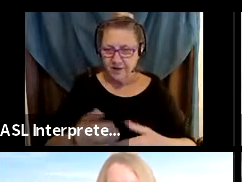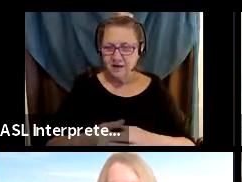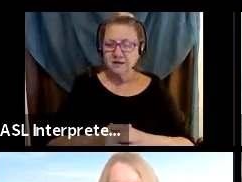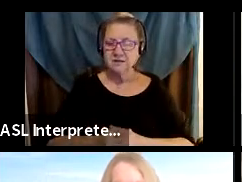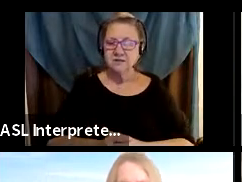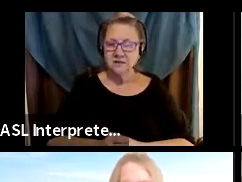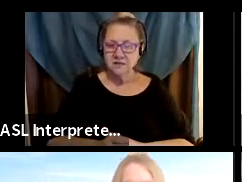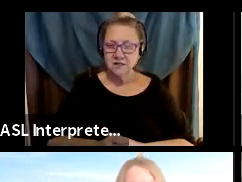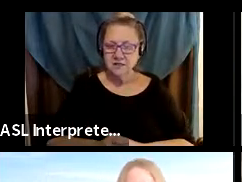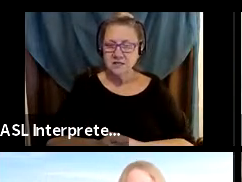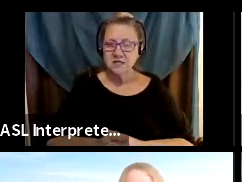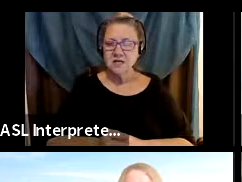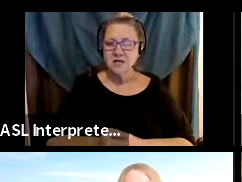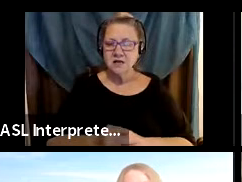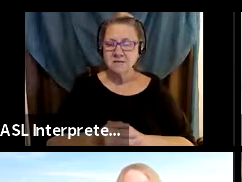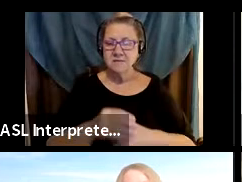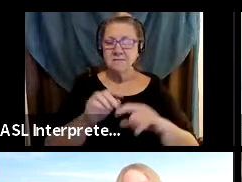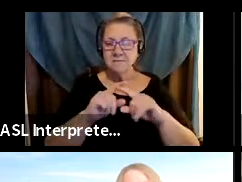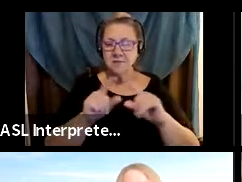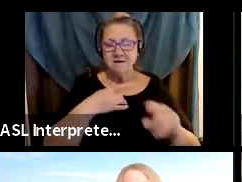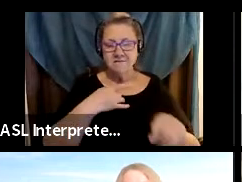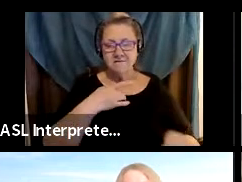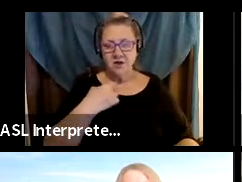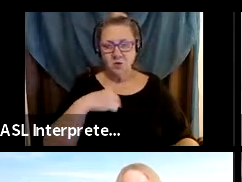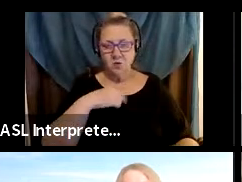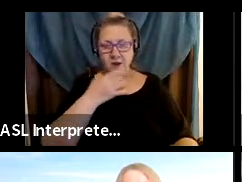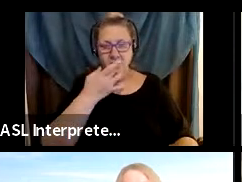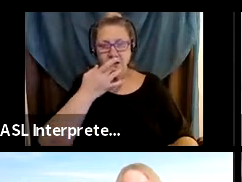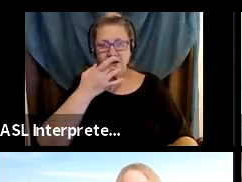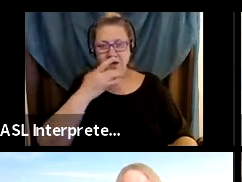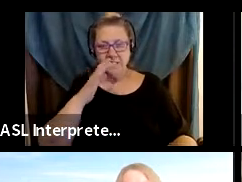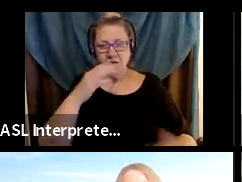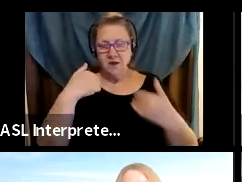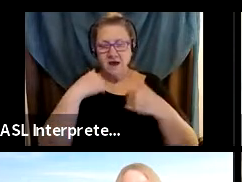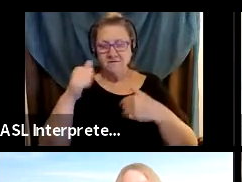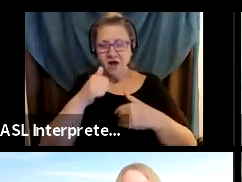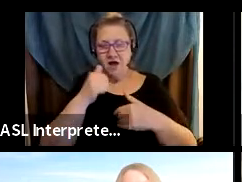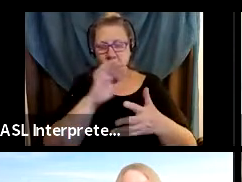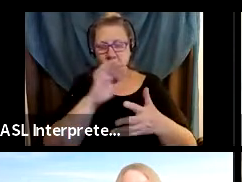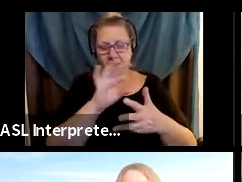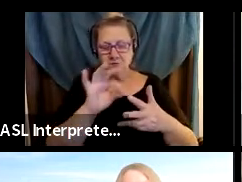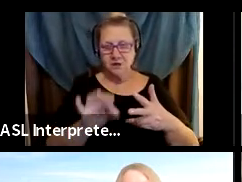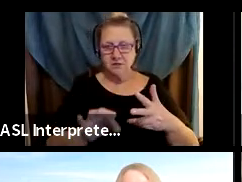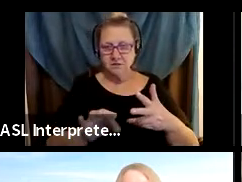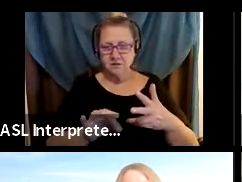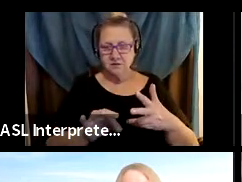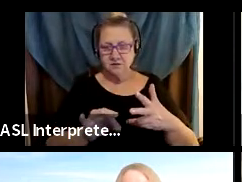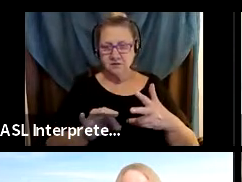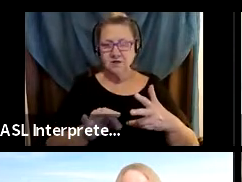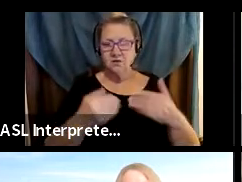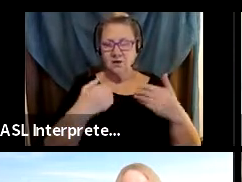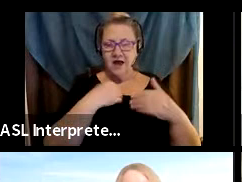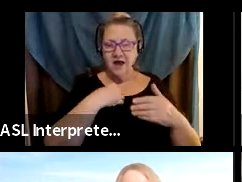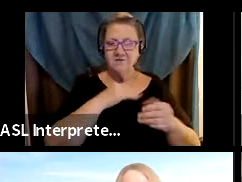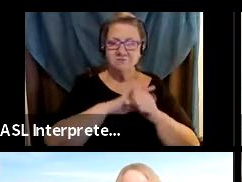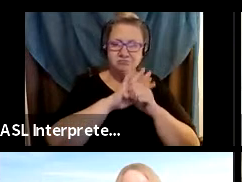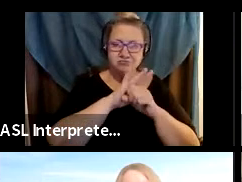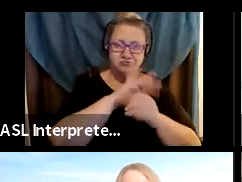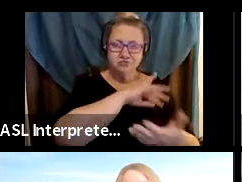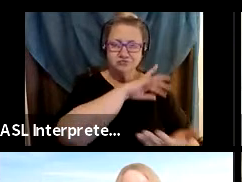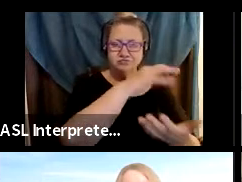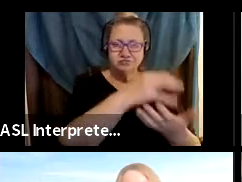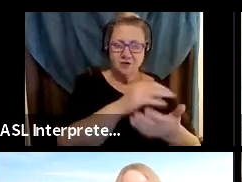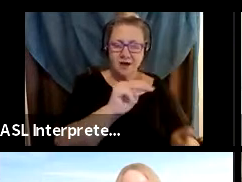to earlier, but I think we are lucky in the United States that we do have a lot of other options as far as volume of Moderna and Pfizer vaccines.